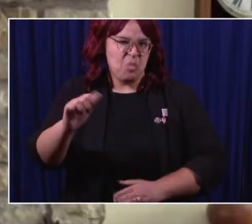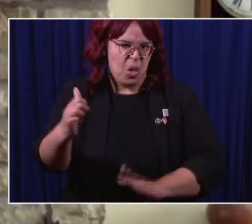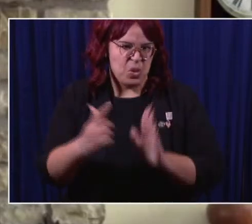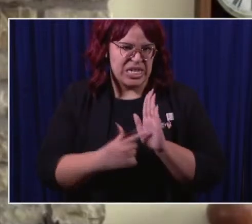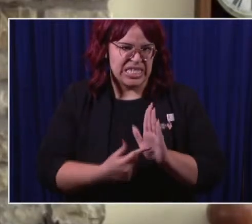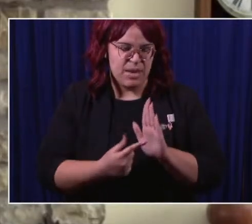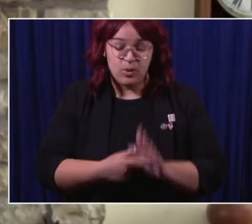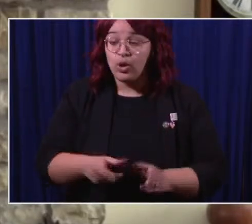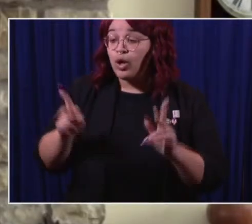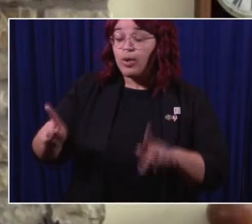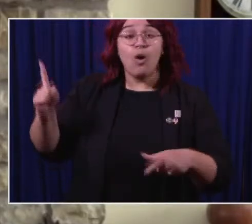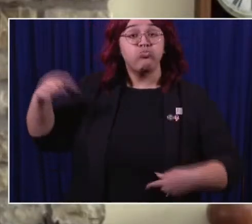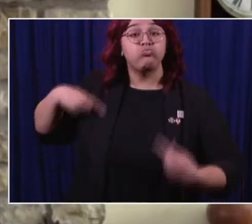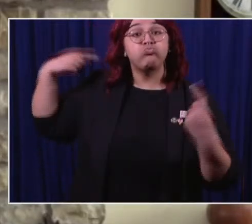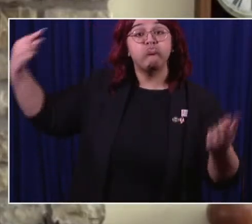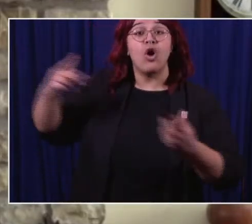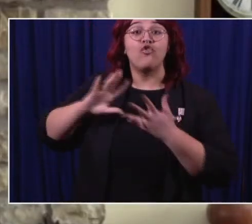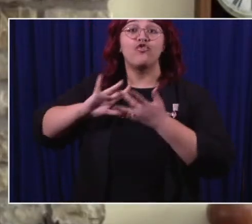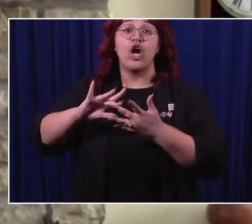facilities.